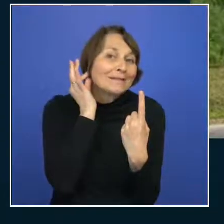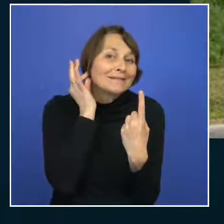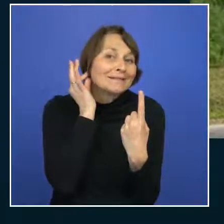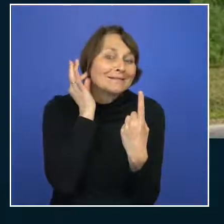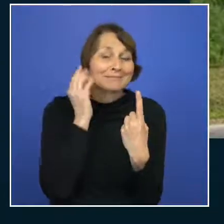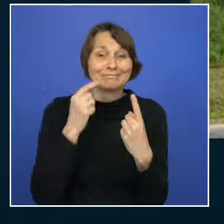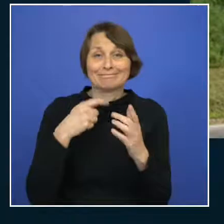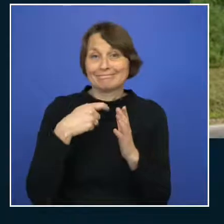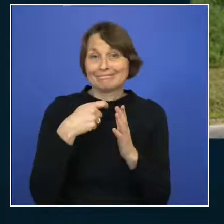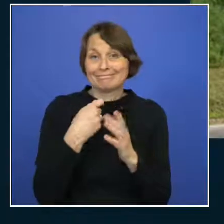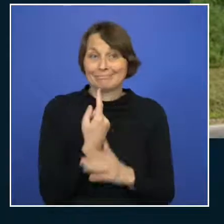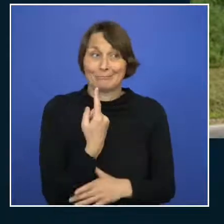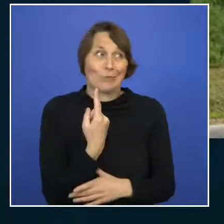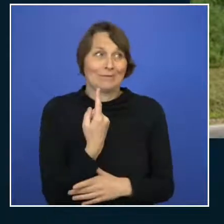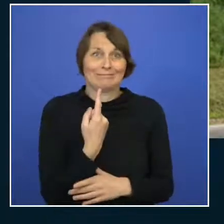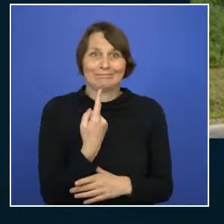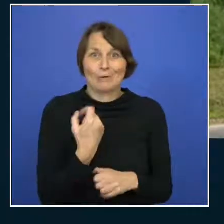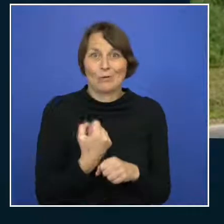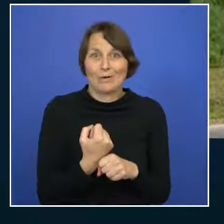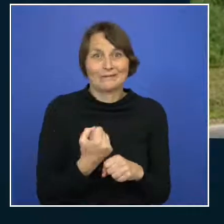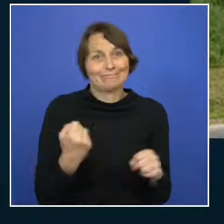one-woman resource.